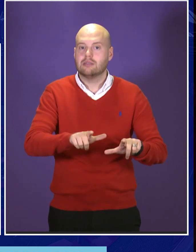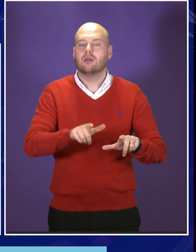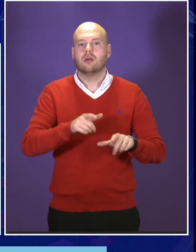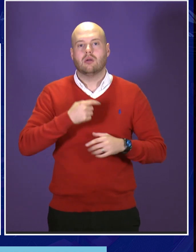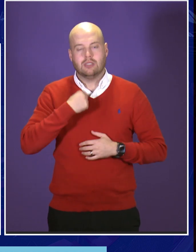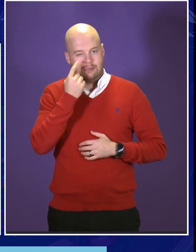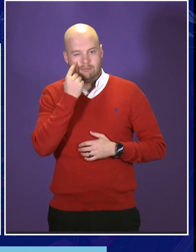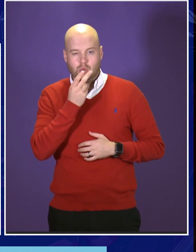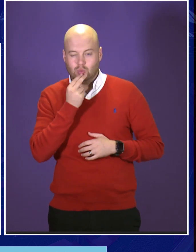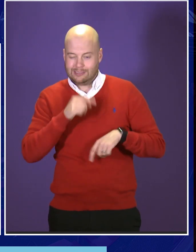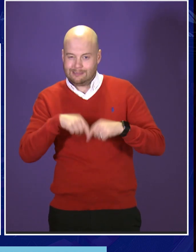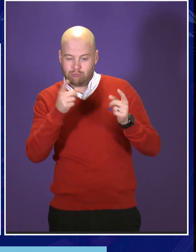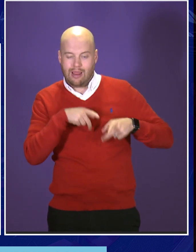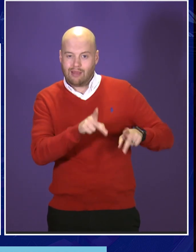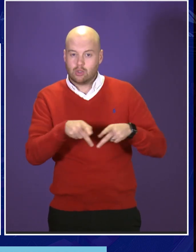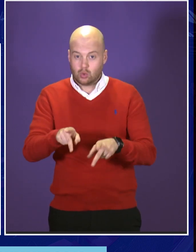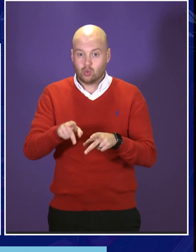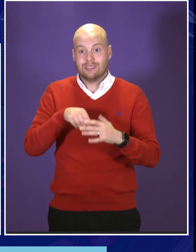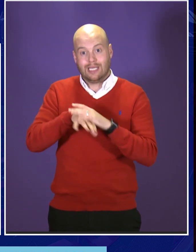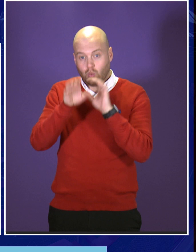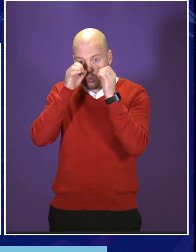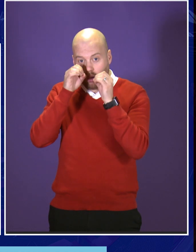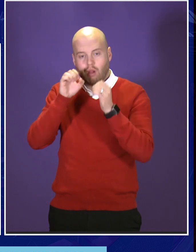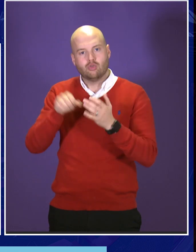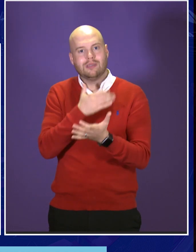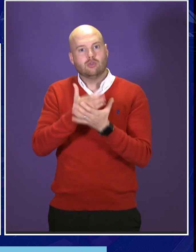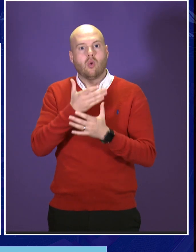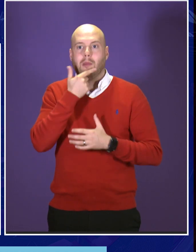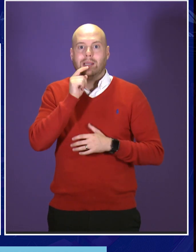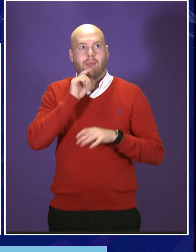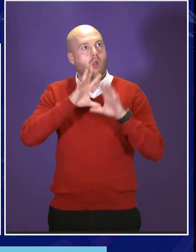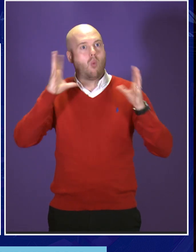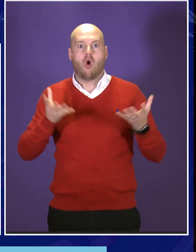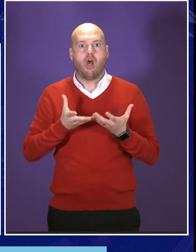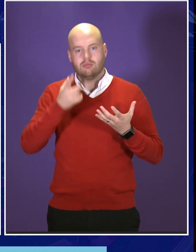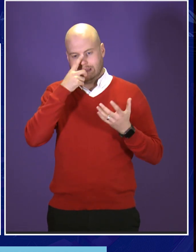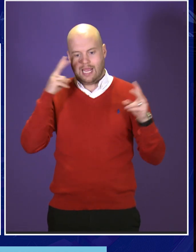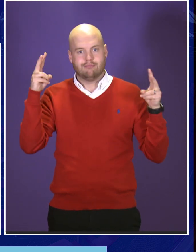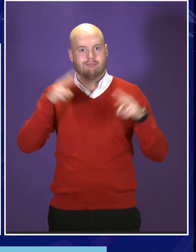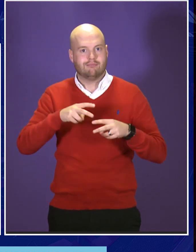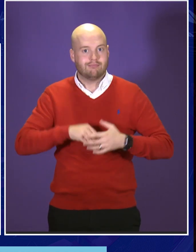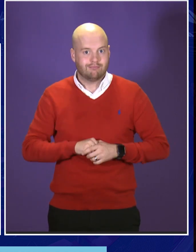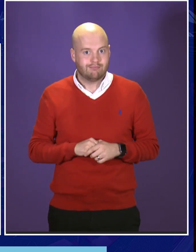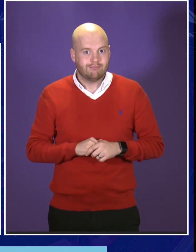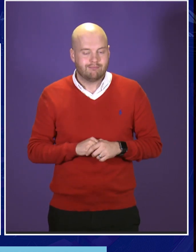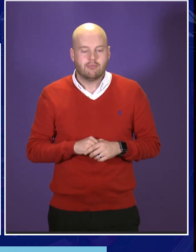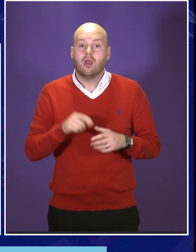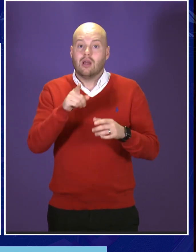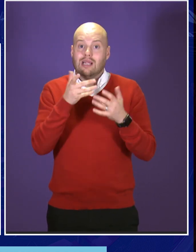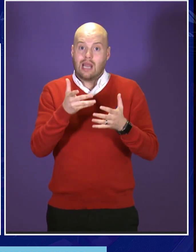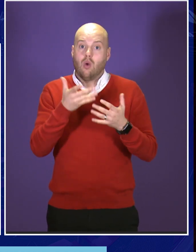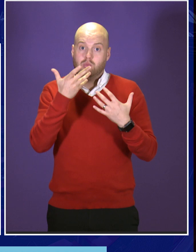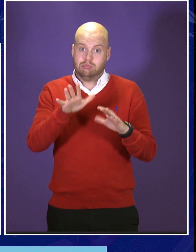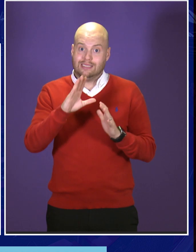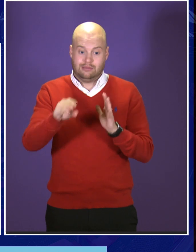avenues and different platforms at Google to bring this content to people around the world. We also have integrated this now into Google